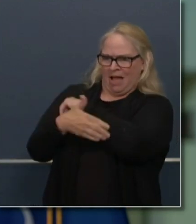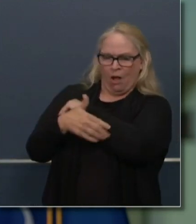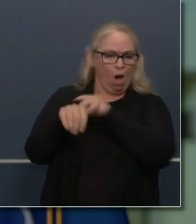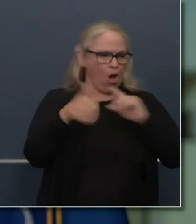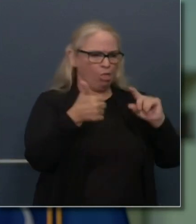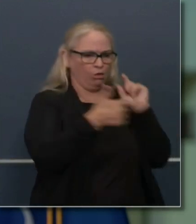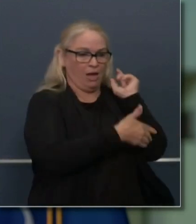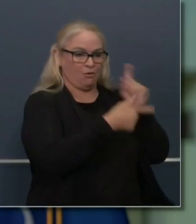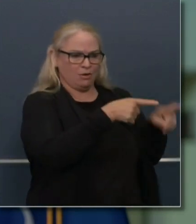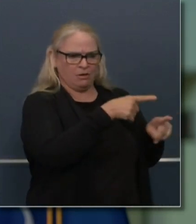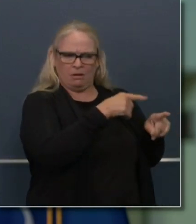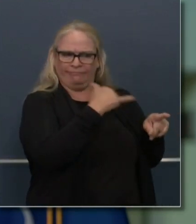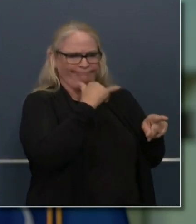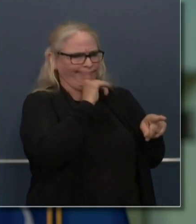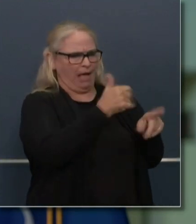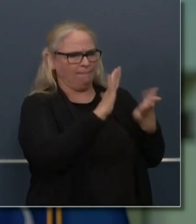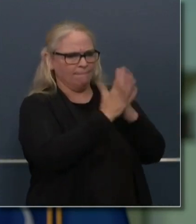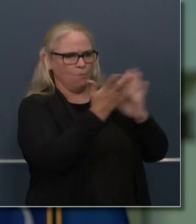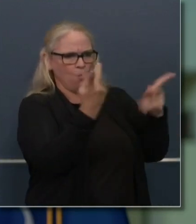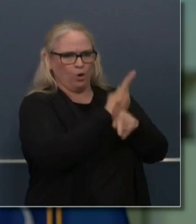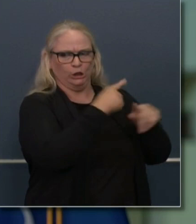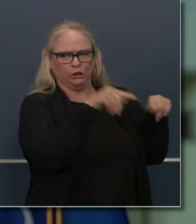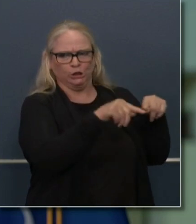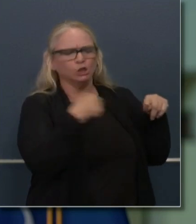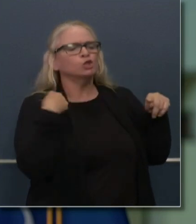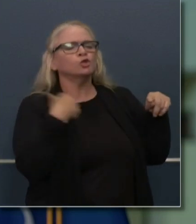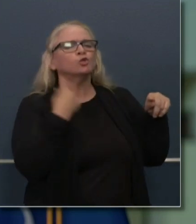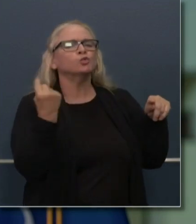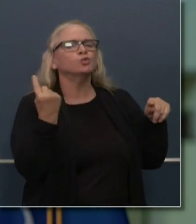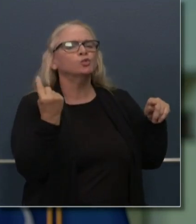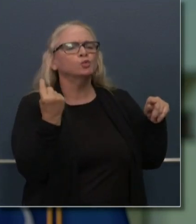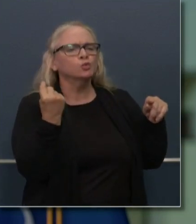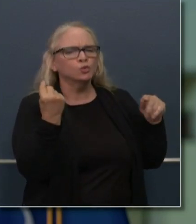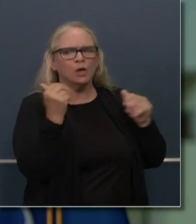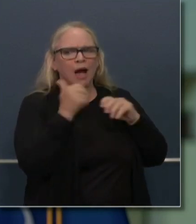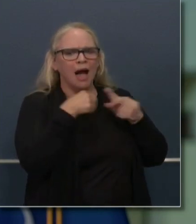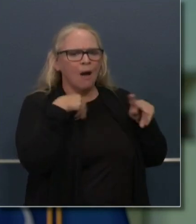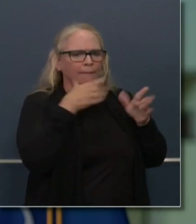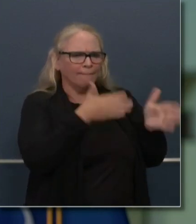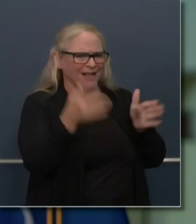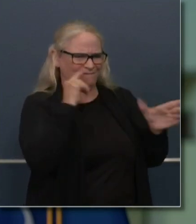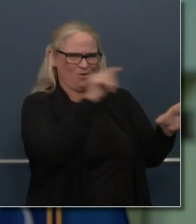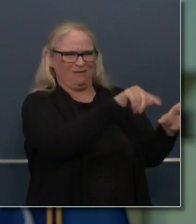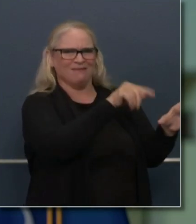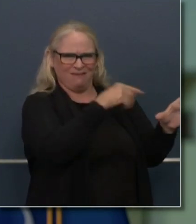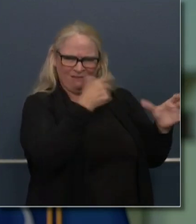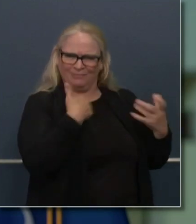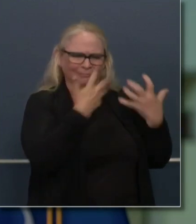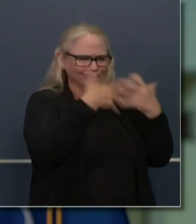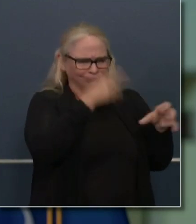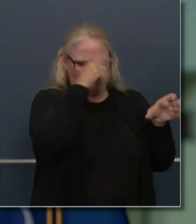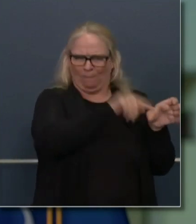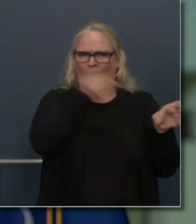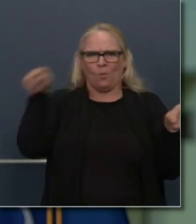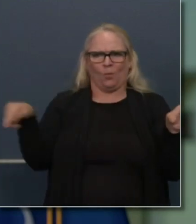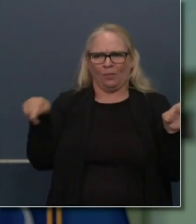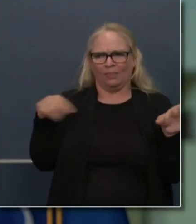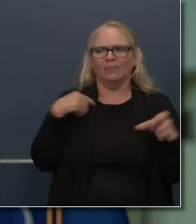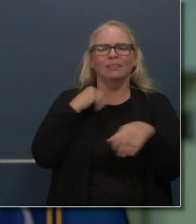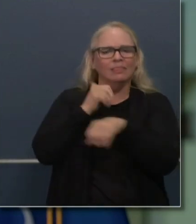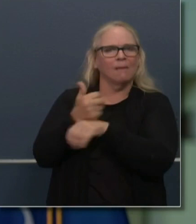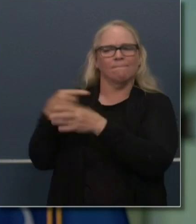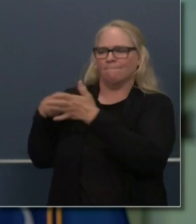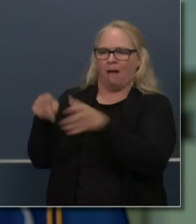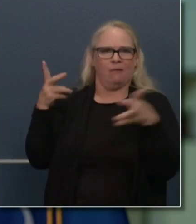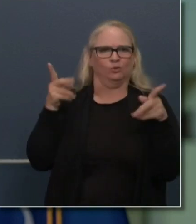that would be available in the worst case scenario related to some of the early modeling that showed an uncontrolled